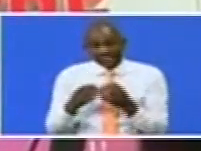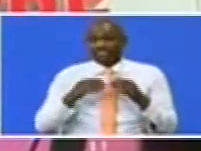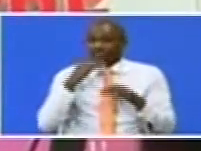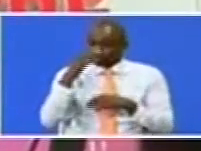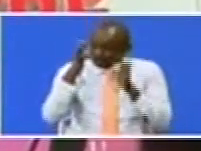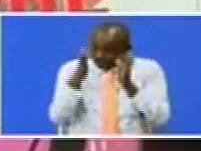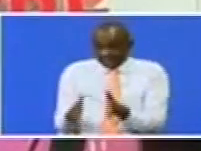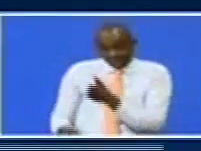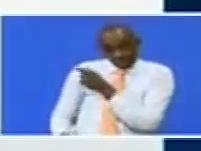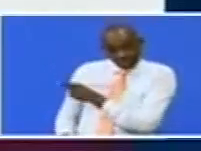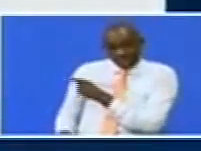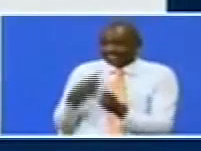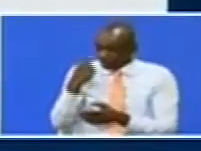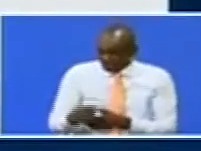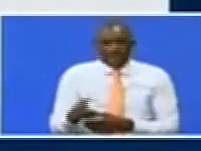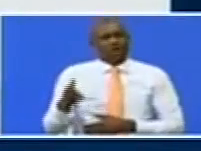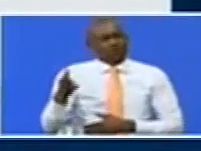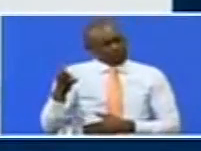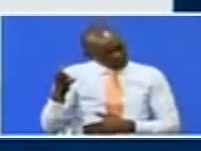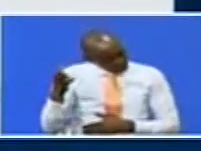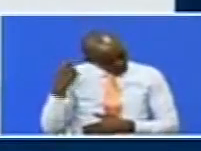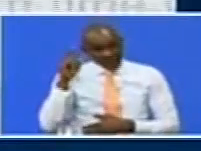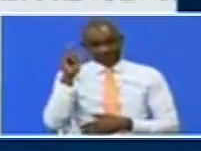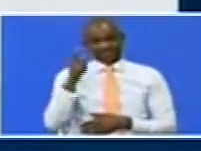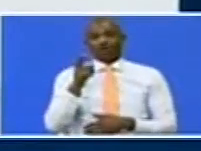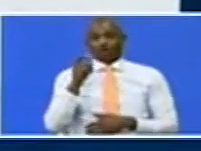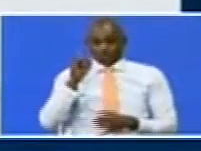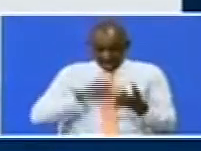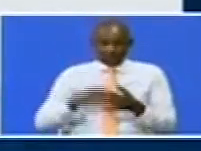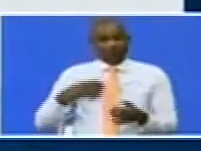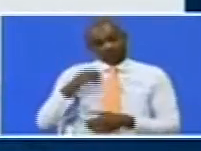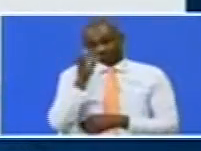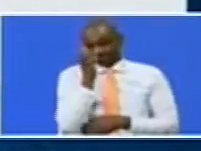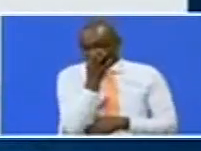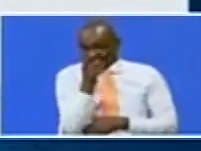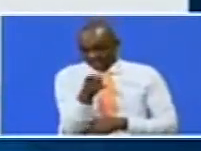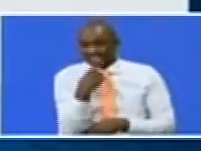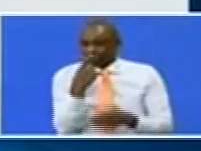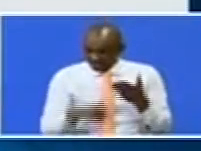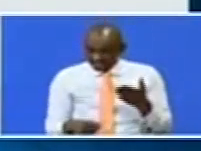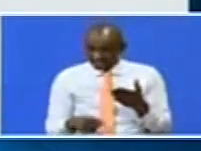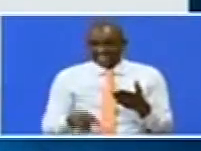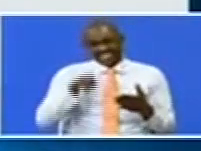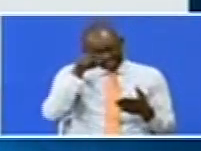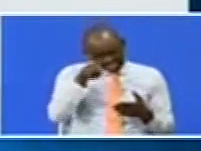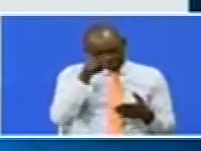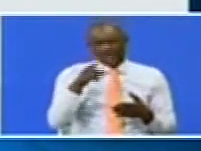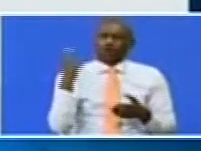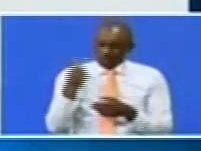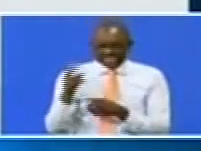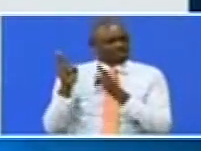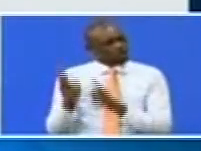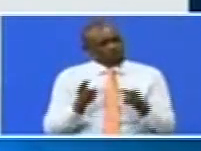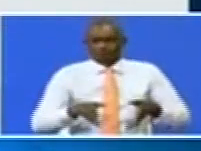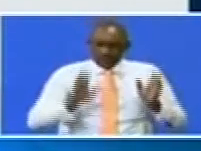spokesperson Ngari Gituku, the former First Lady's trip to the hospital was described as a, quote, mere routine checkup,